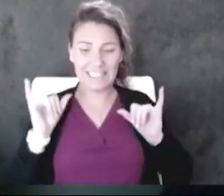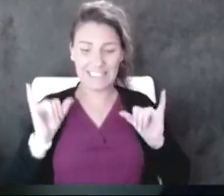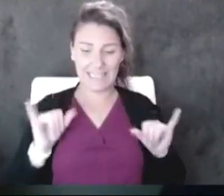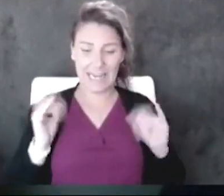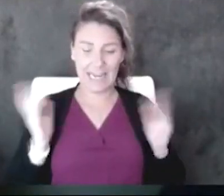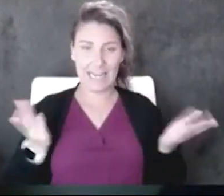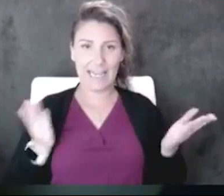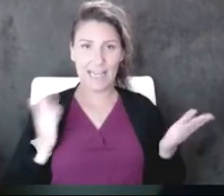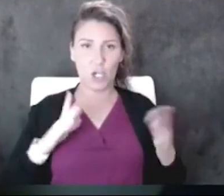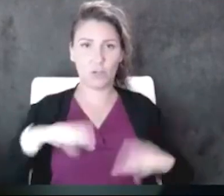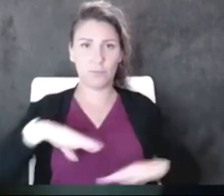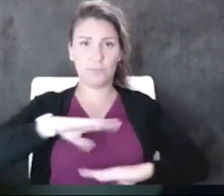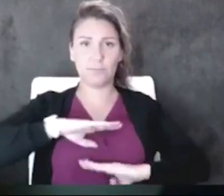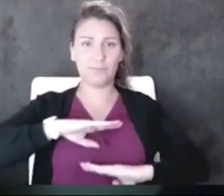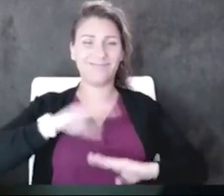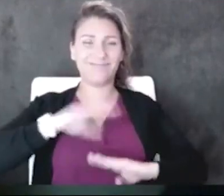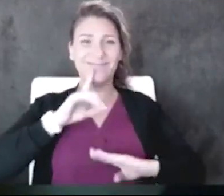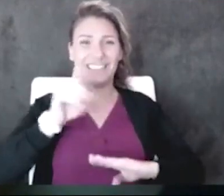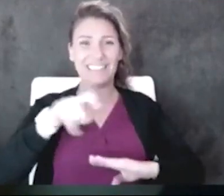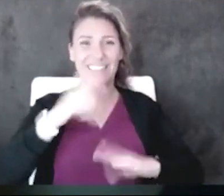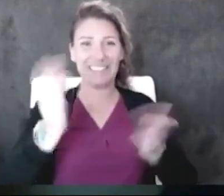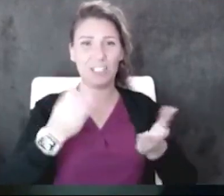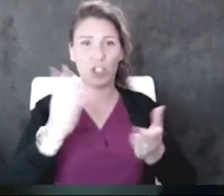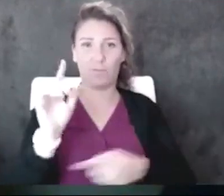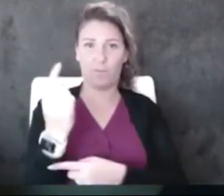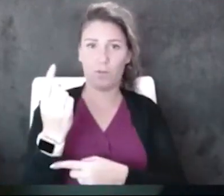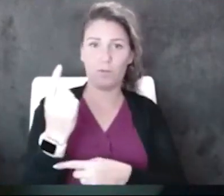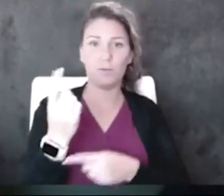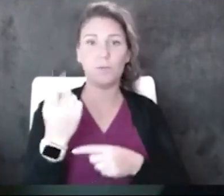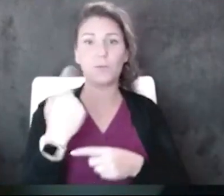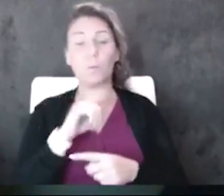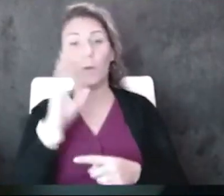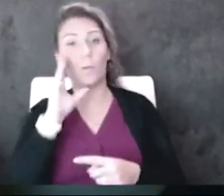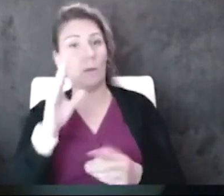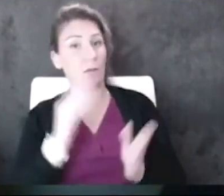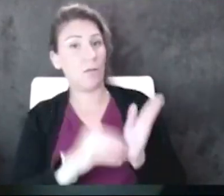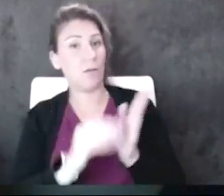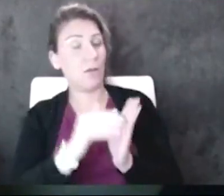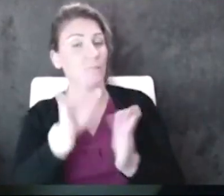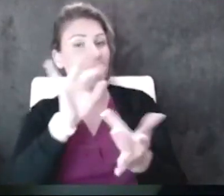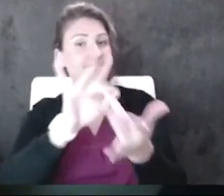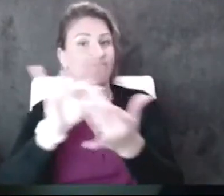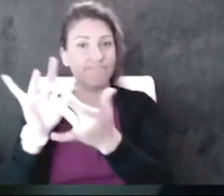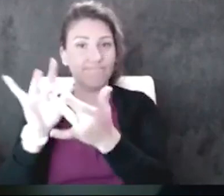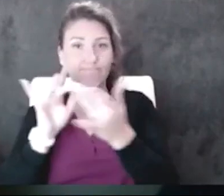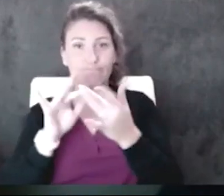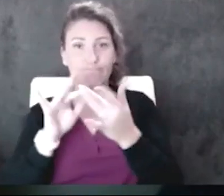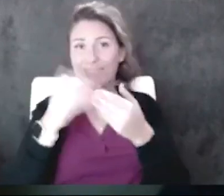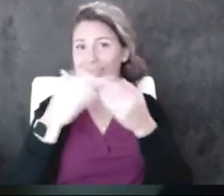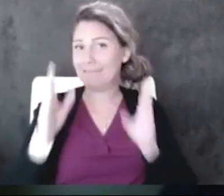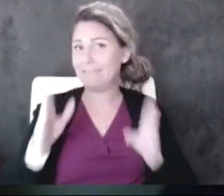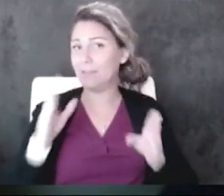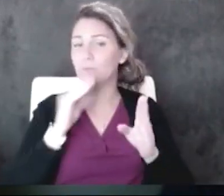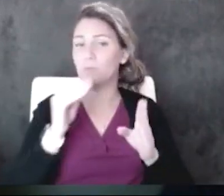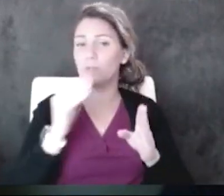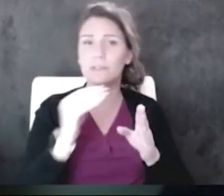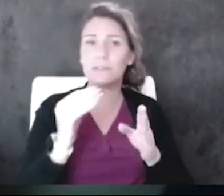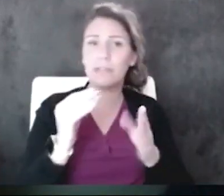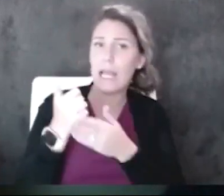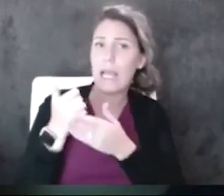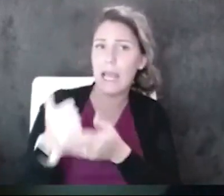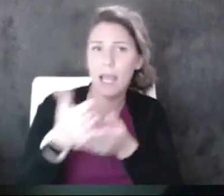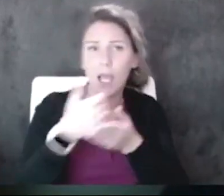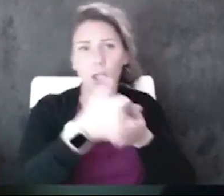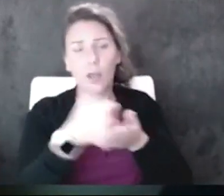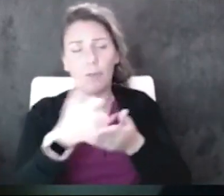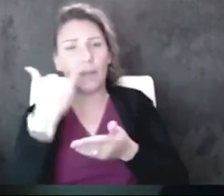local needs first. So we will often reach out to our neighbors, help them out if they are low on blood products,